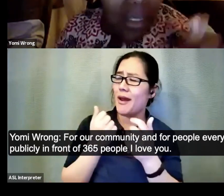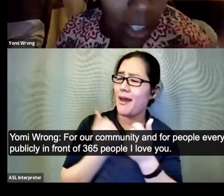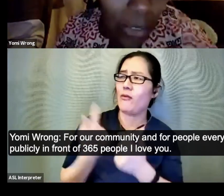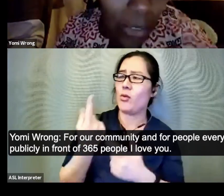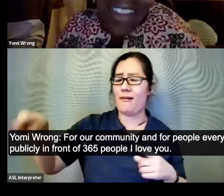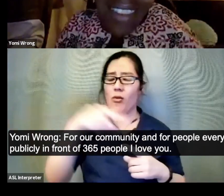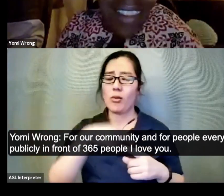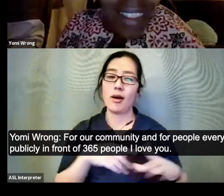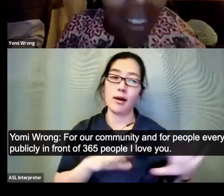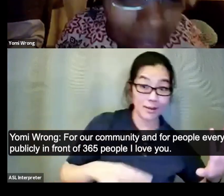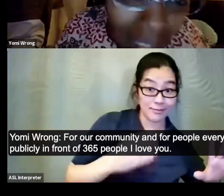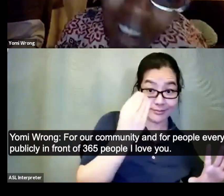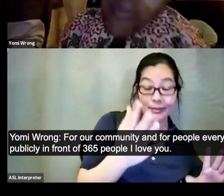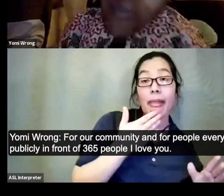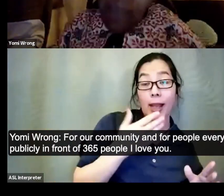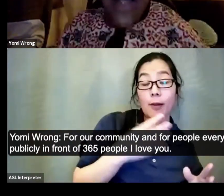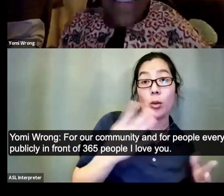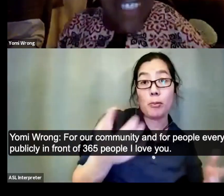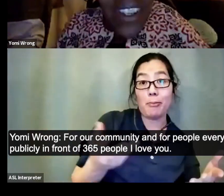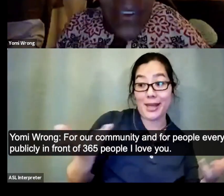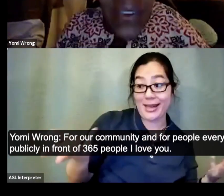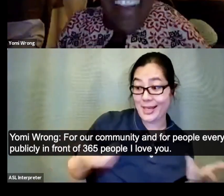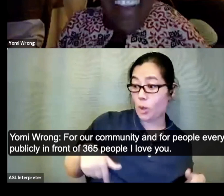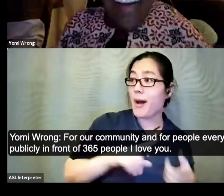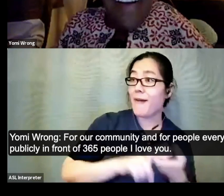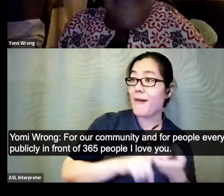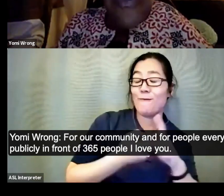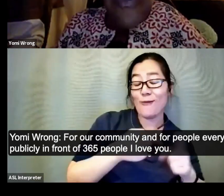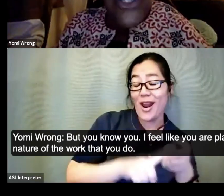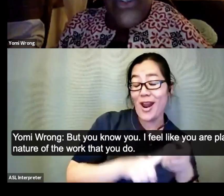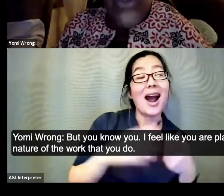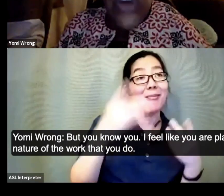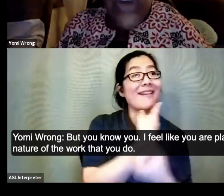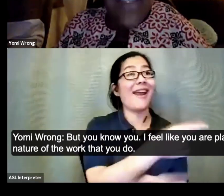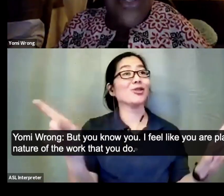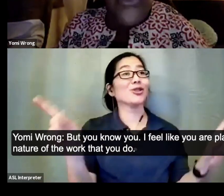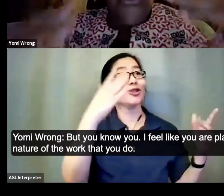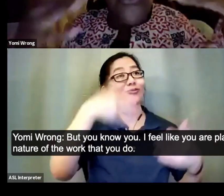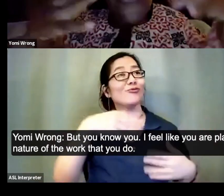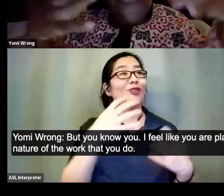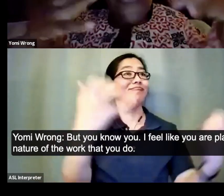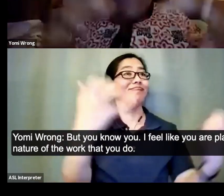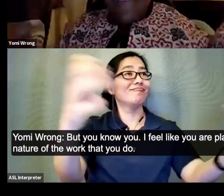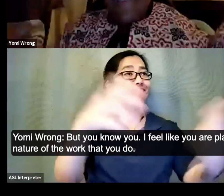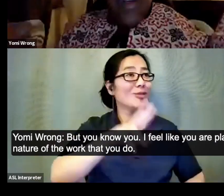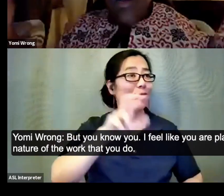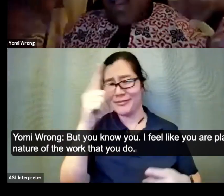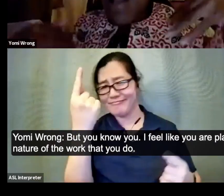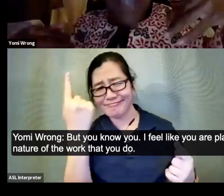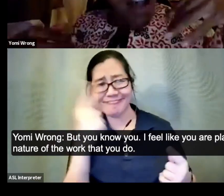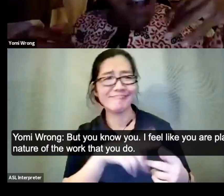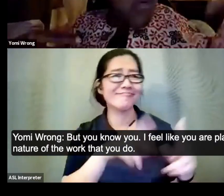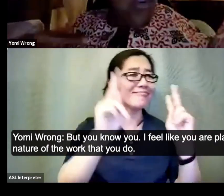it publicly in front of 365 people. I love you. But I feel like you are